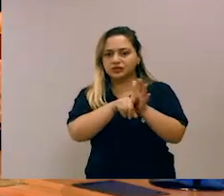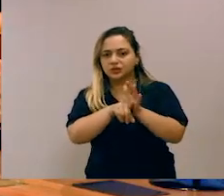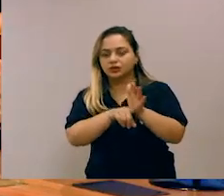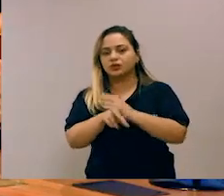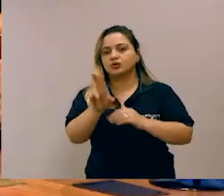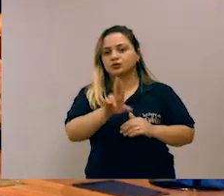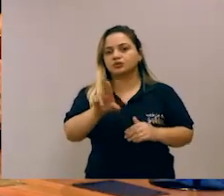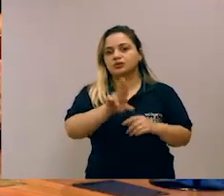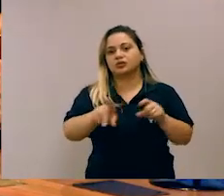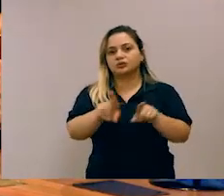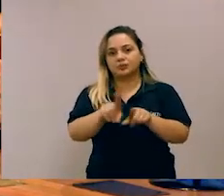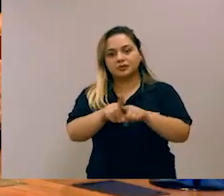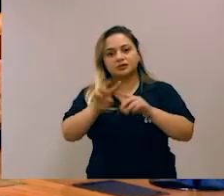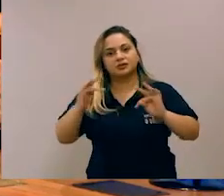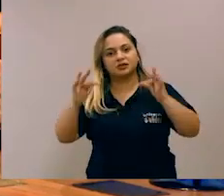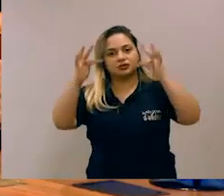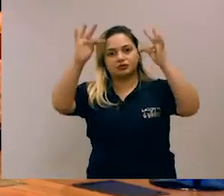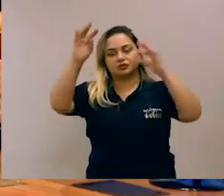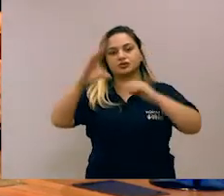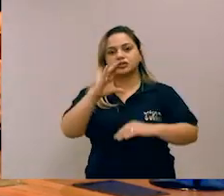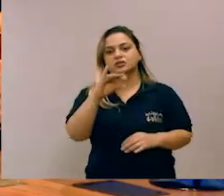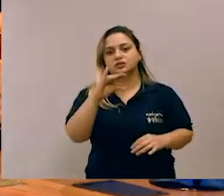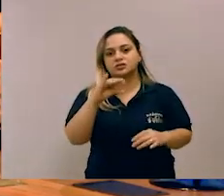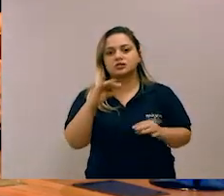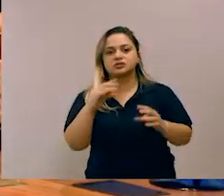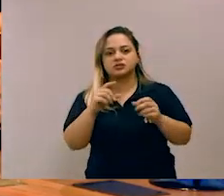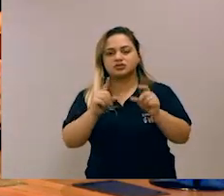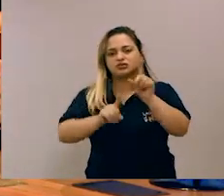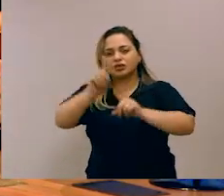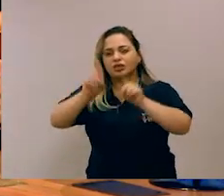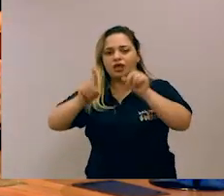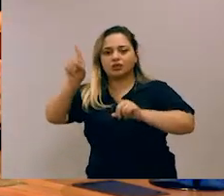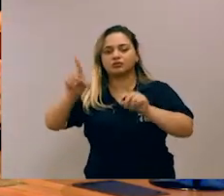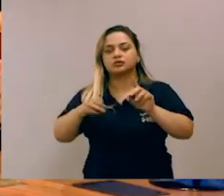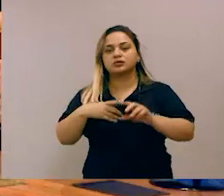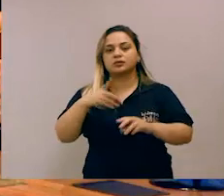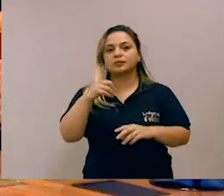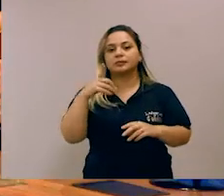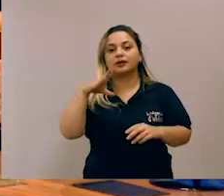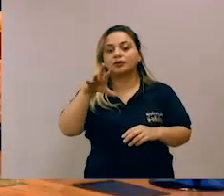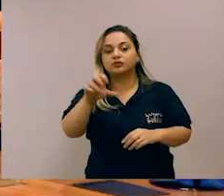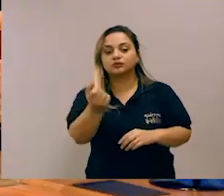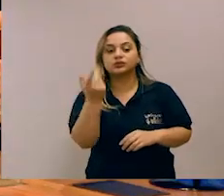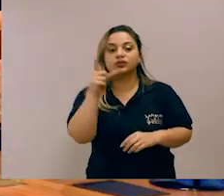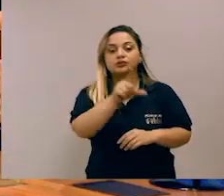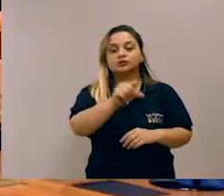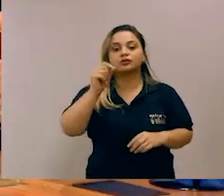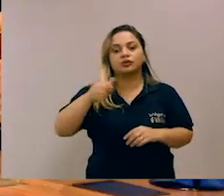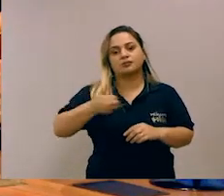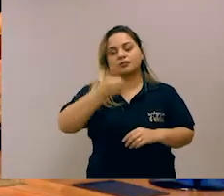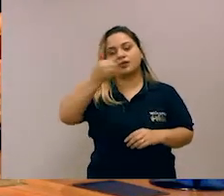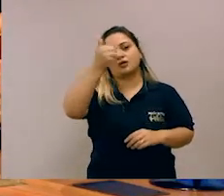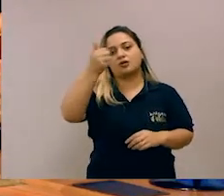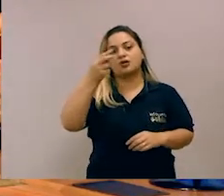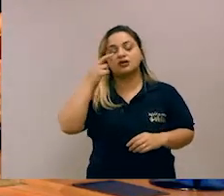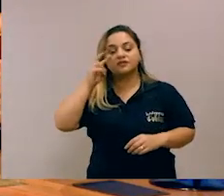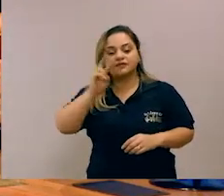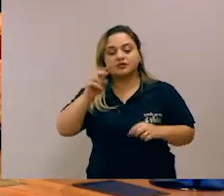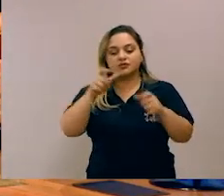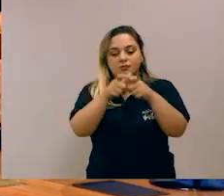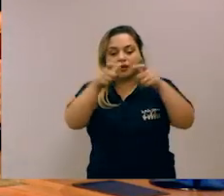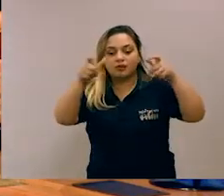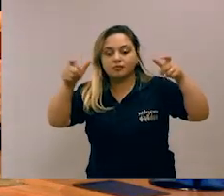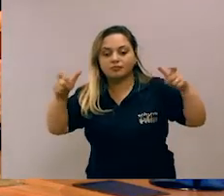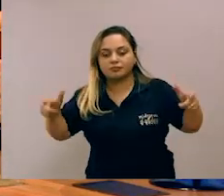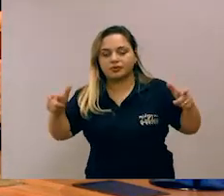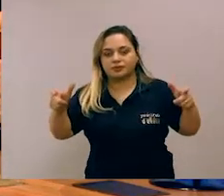important for us as researchers and also users of data science tools to make decisions, to decide